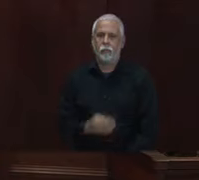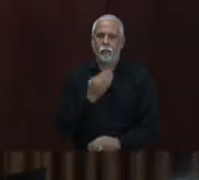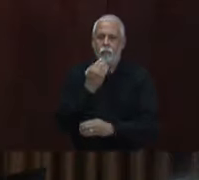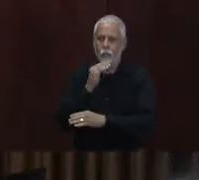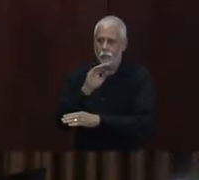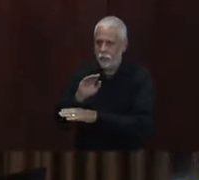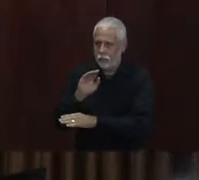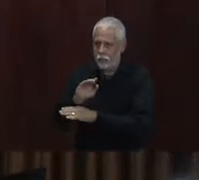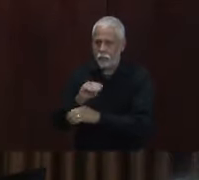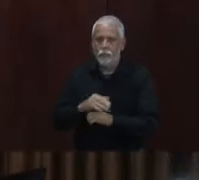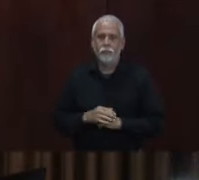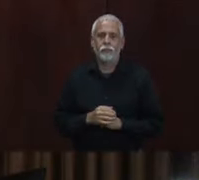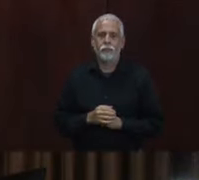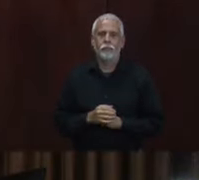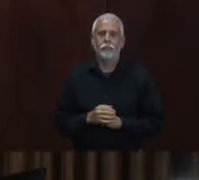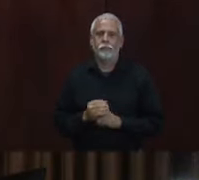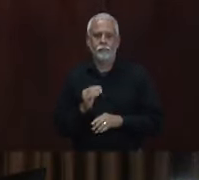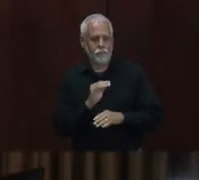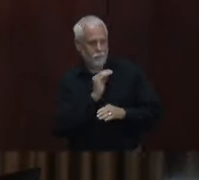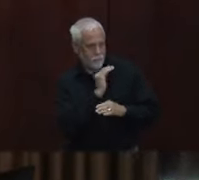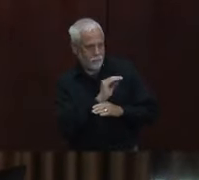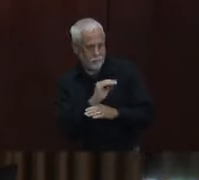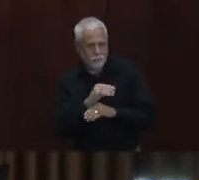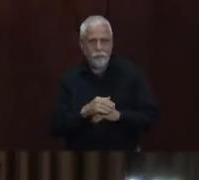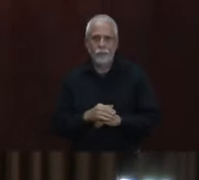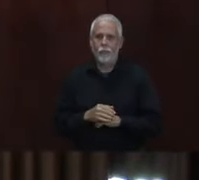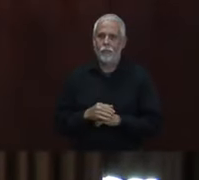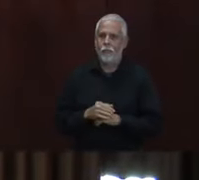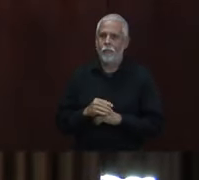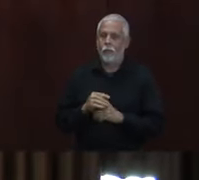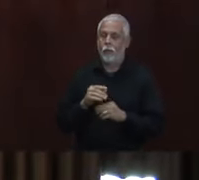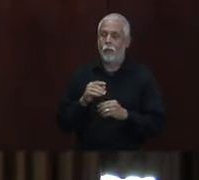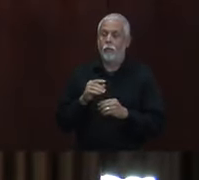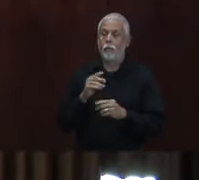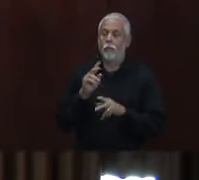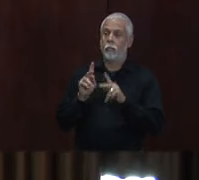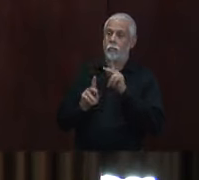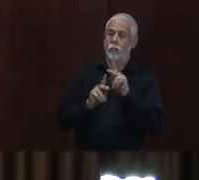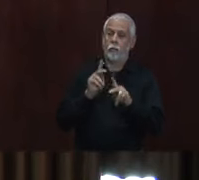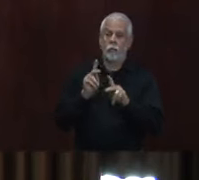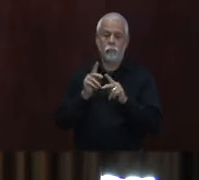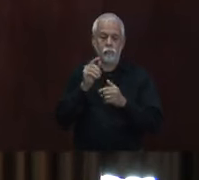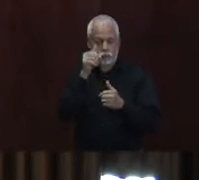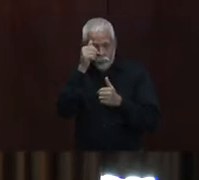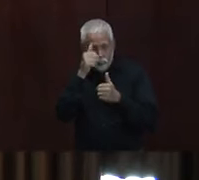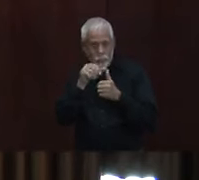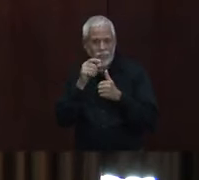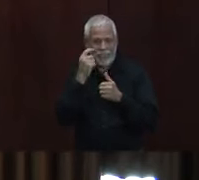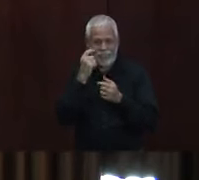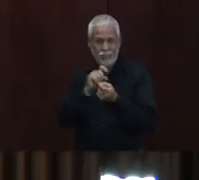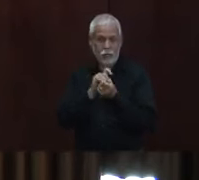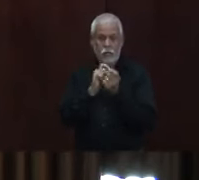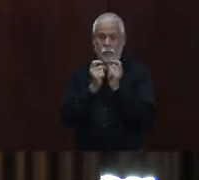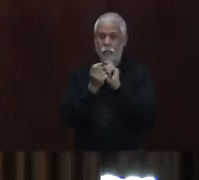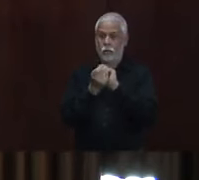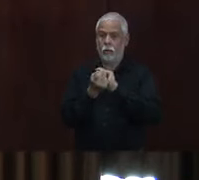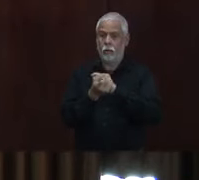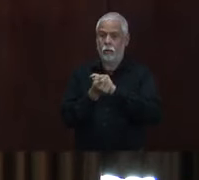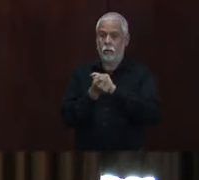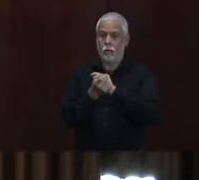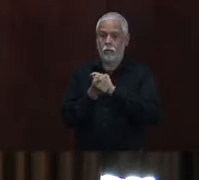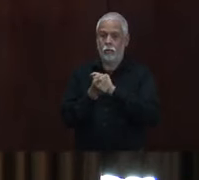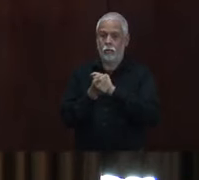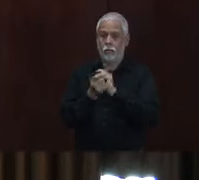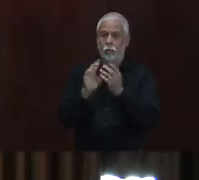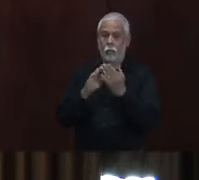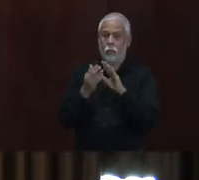Good afternoon. Good afternoon. So just a reminder for folks, we did change the format of